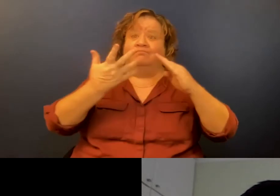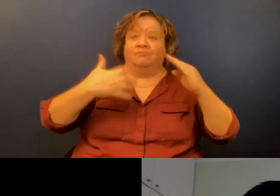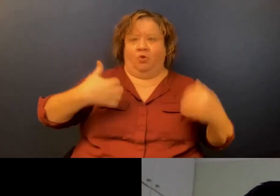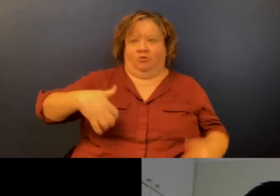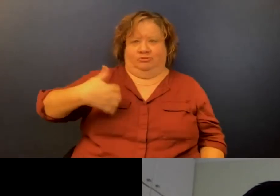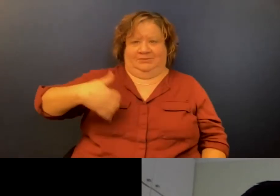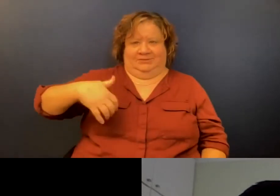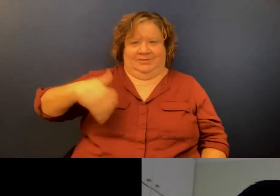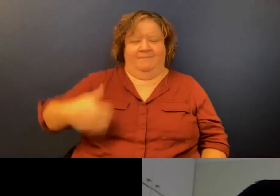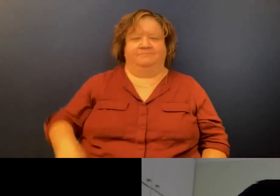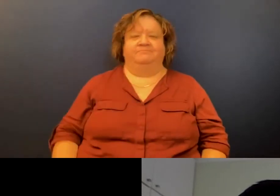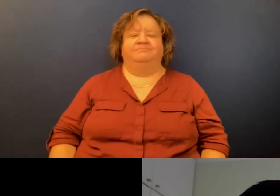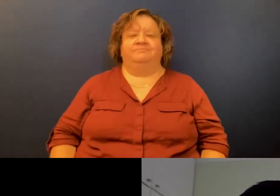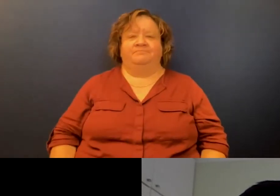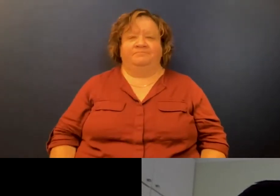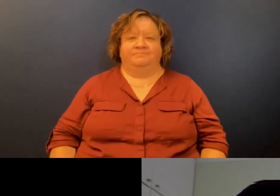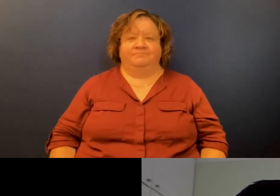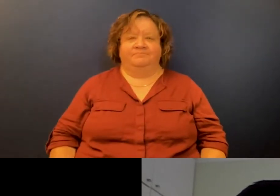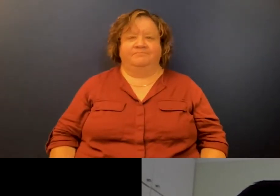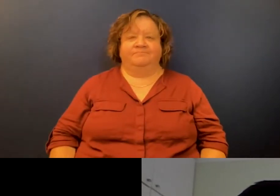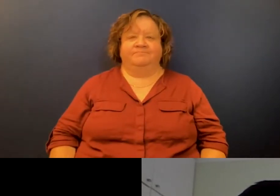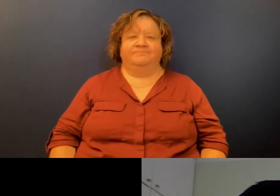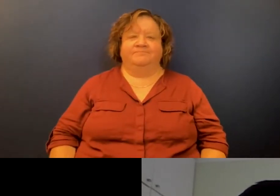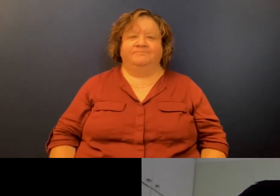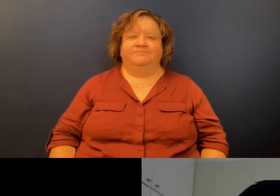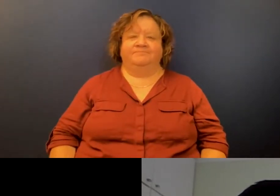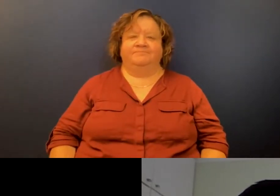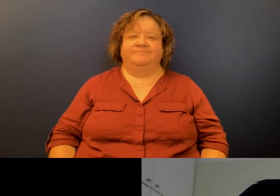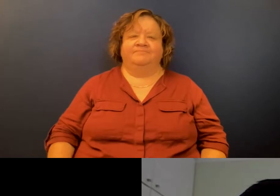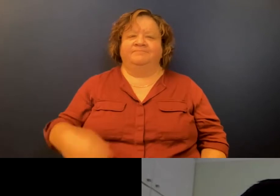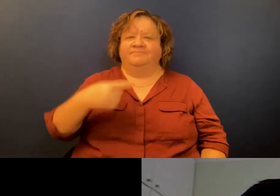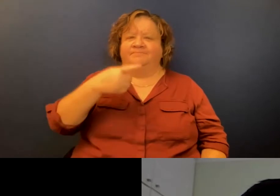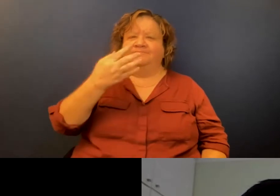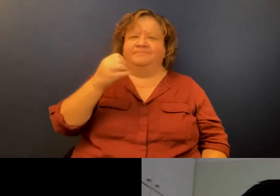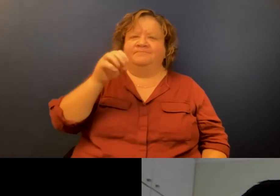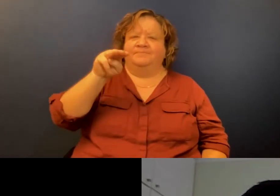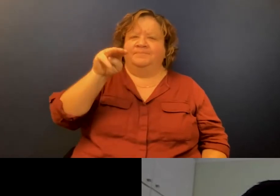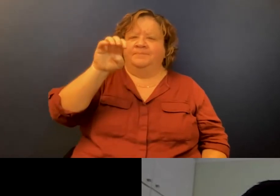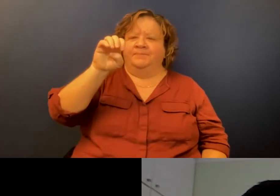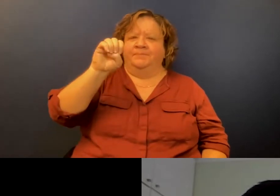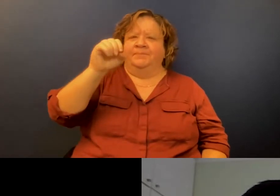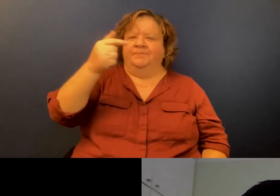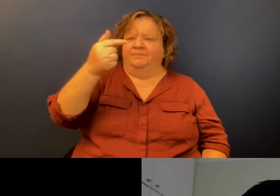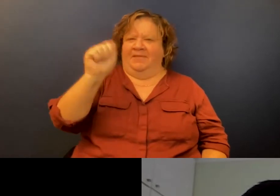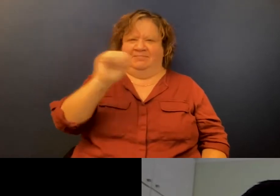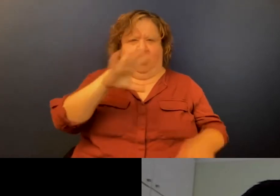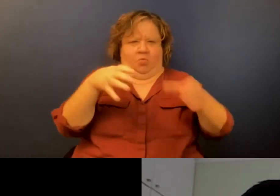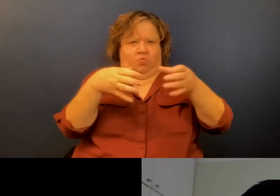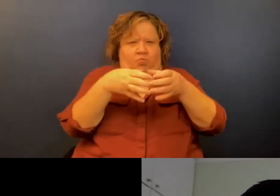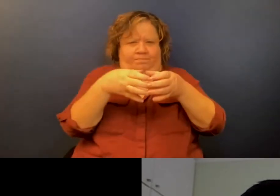today representing the Meta network. He's participated in different spaces of decision